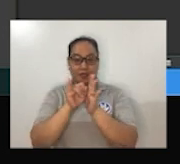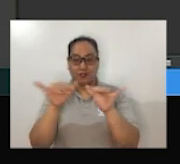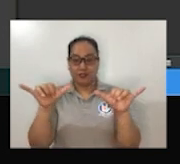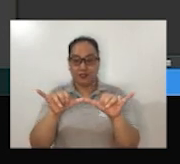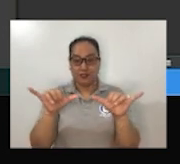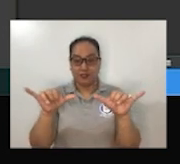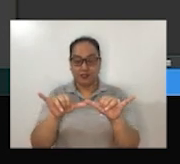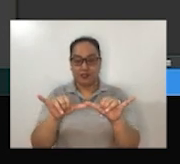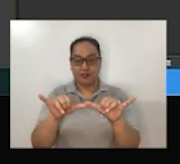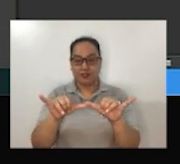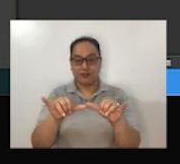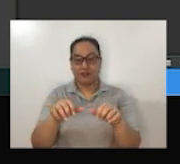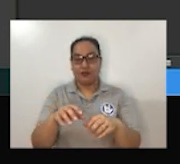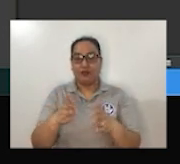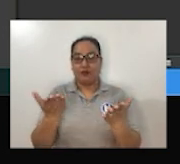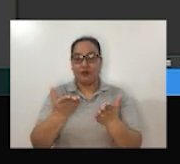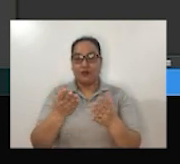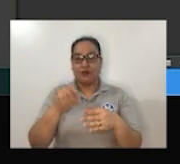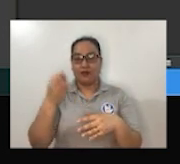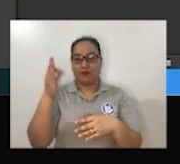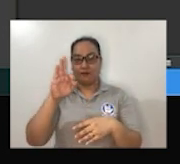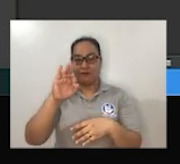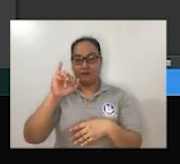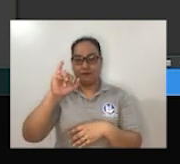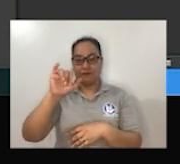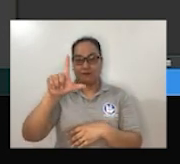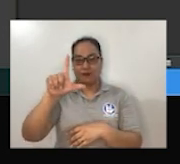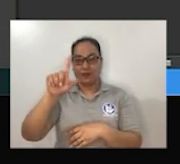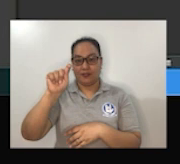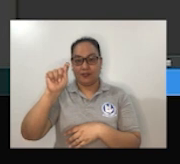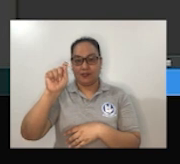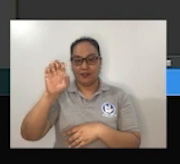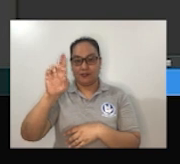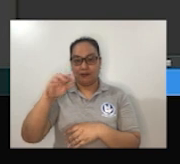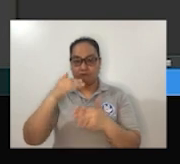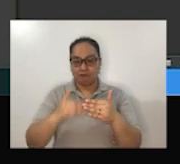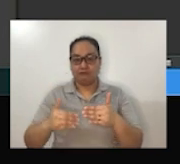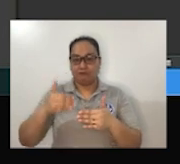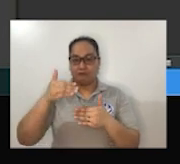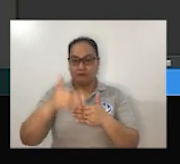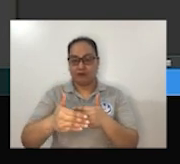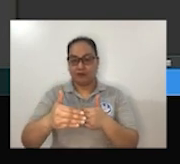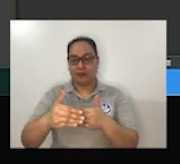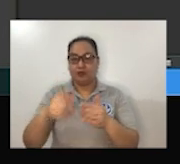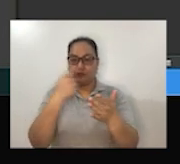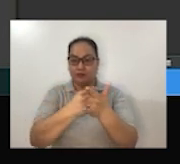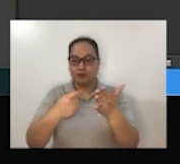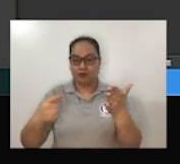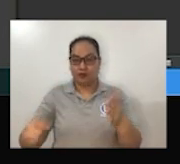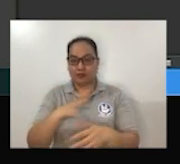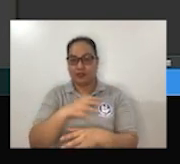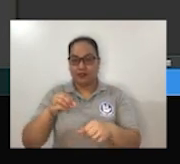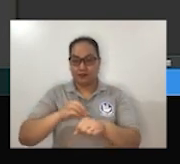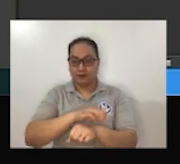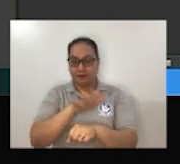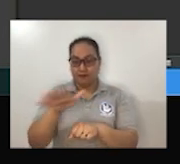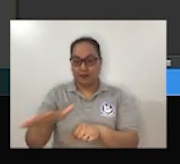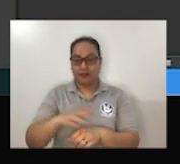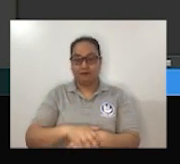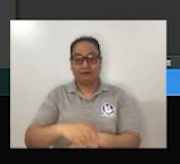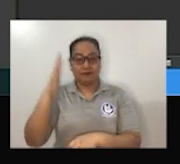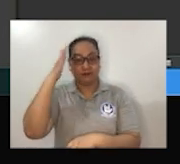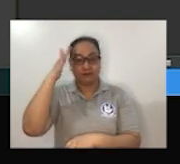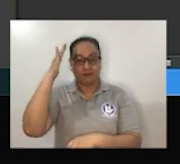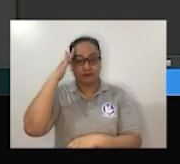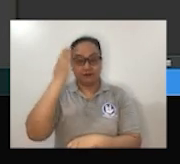size, whereas the filter menu gives you access to more advanced tools and effects. Did